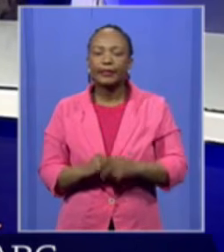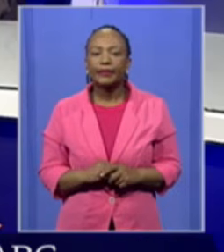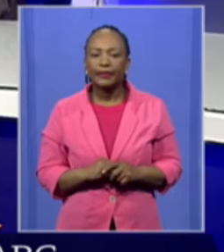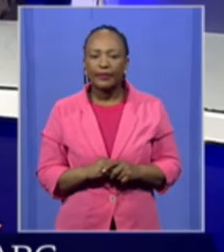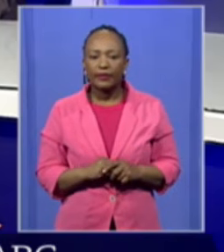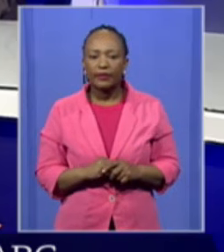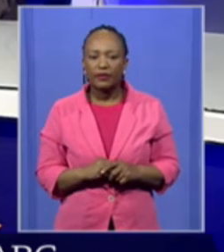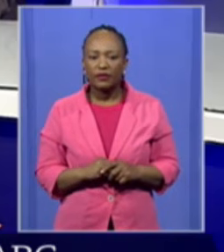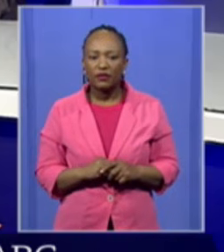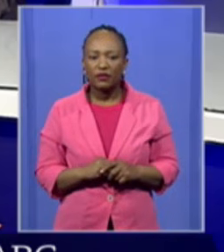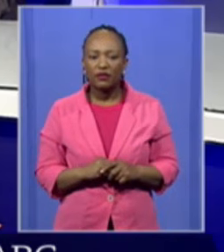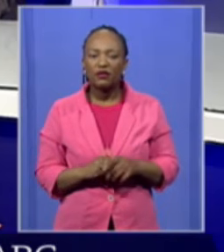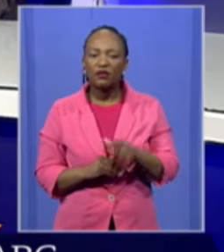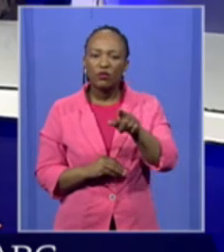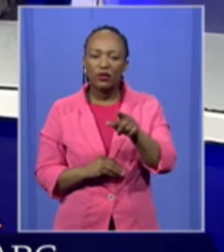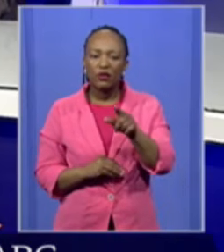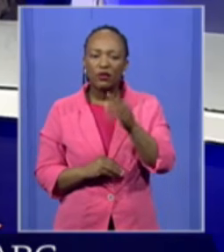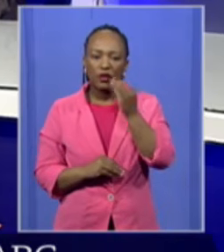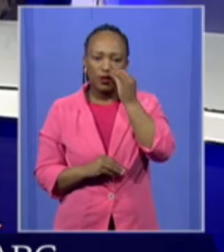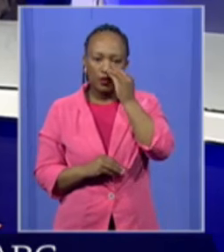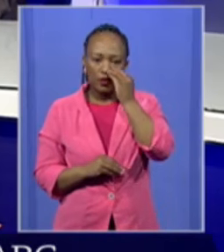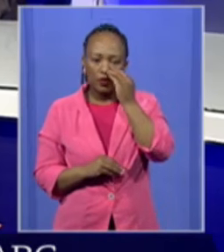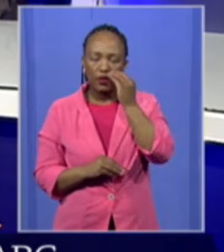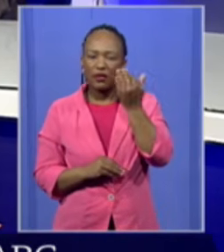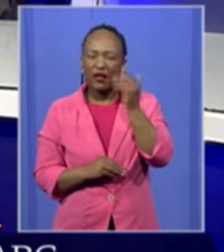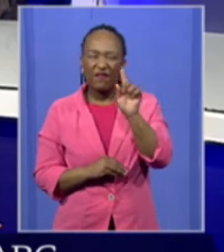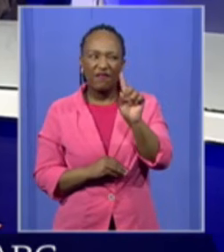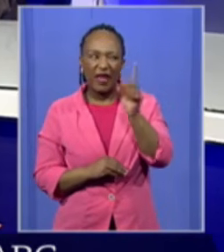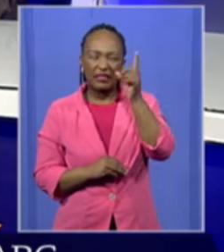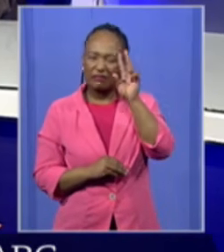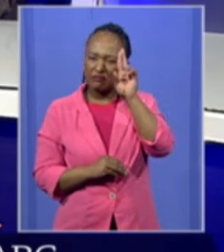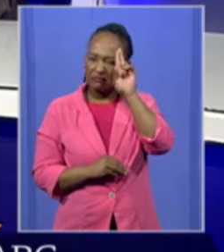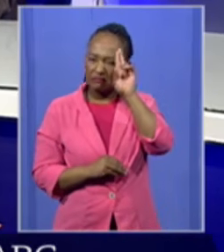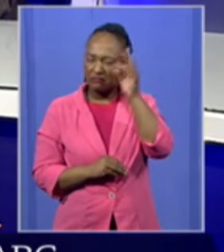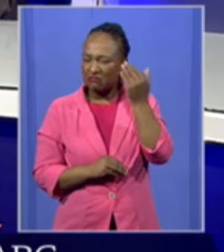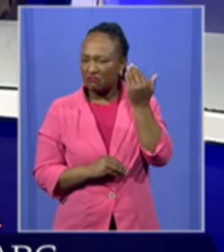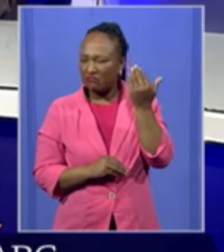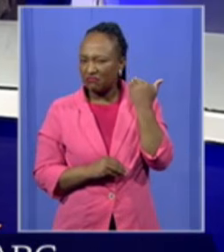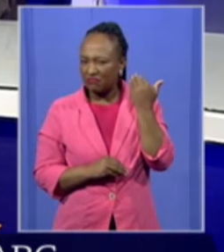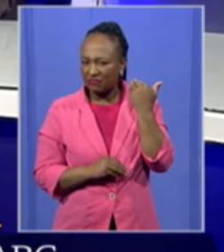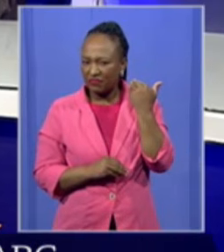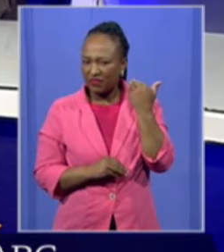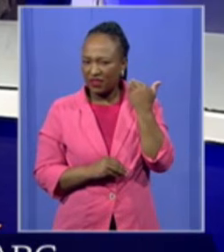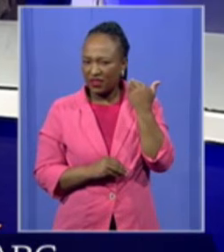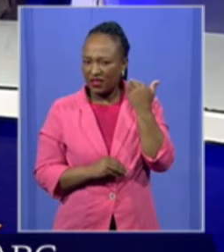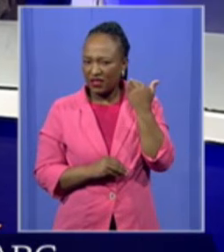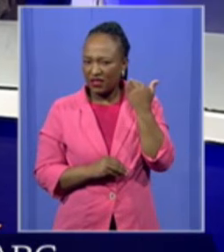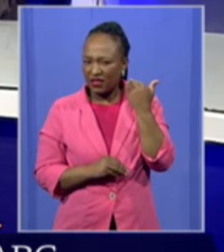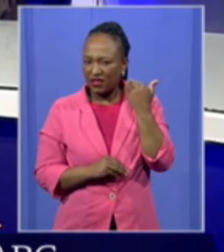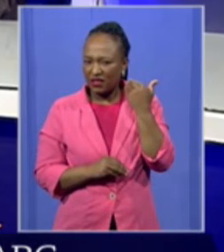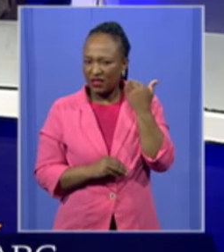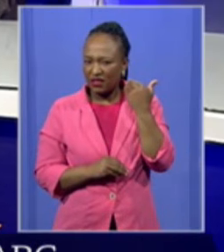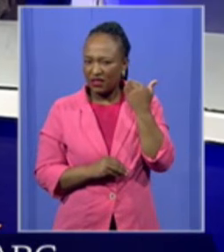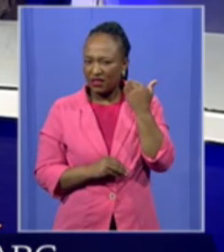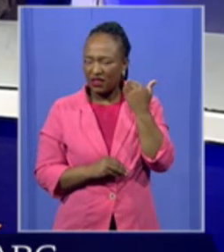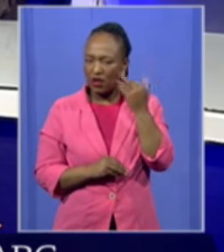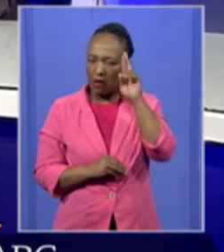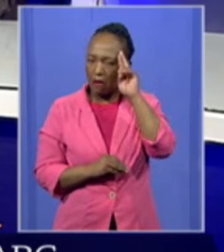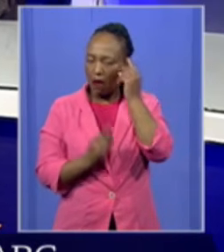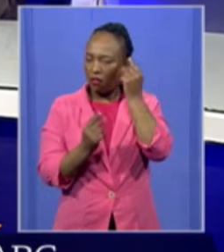e finya mantlha yo hopolang nakong tseo e leng hore ka nnete go ha ona na fela ke yone e tlang ke